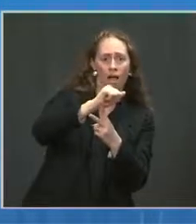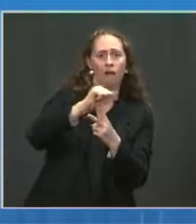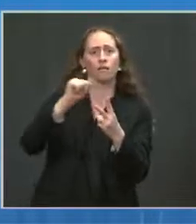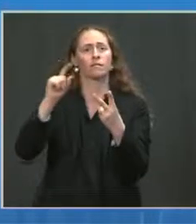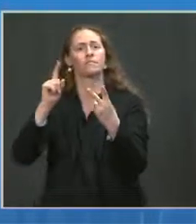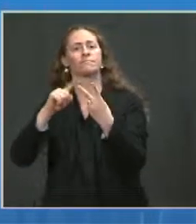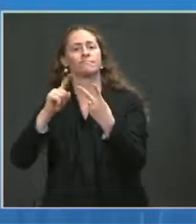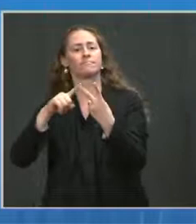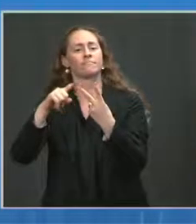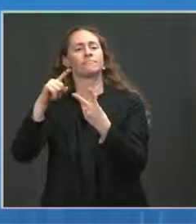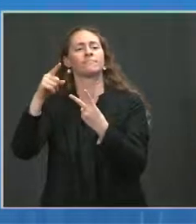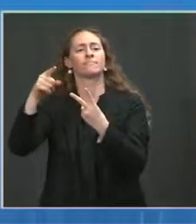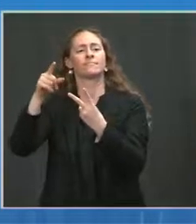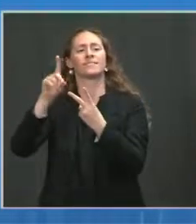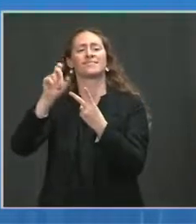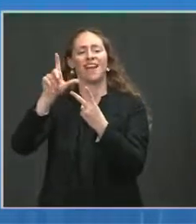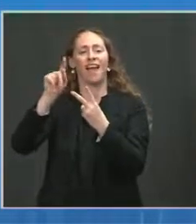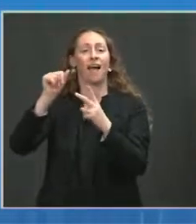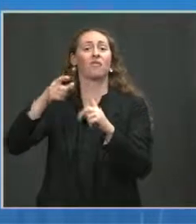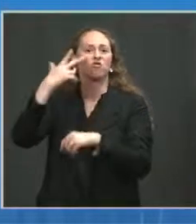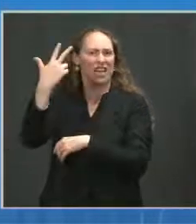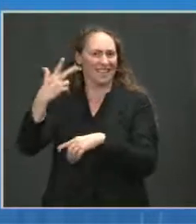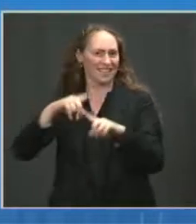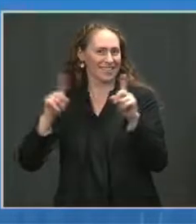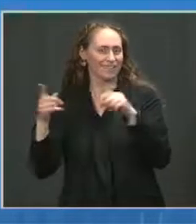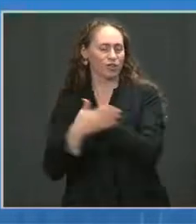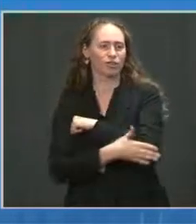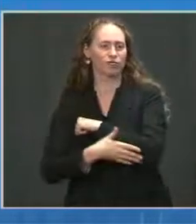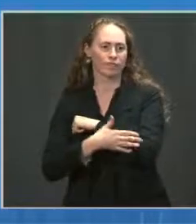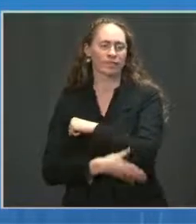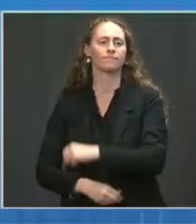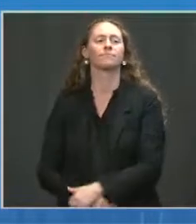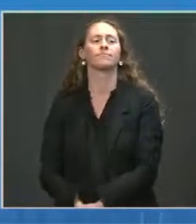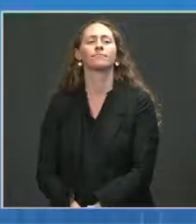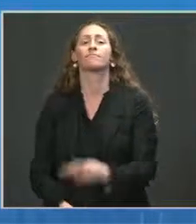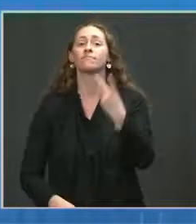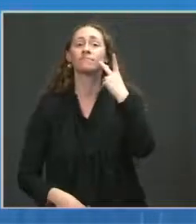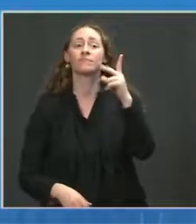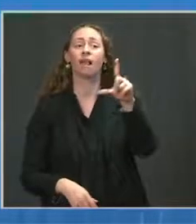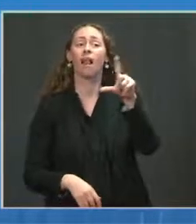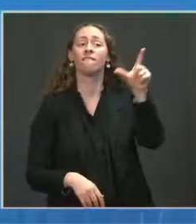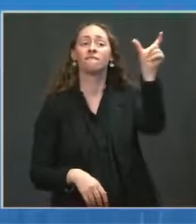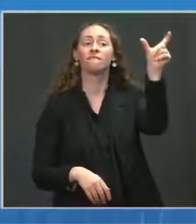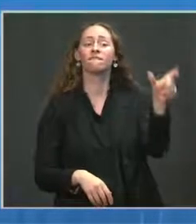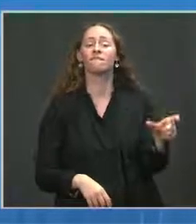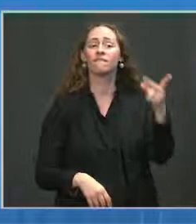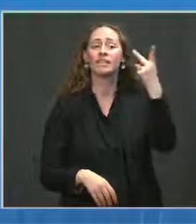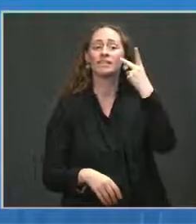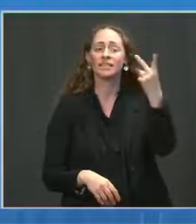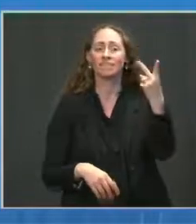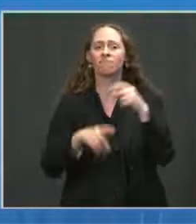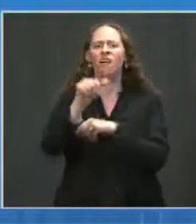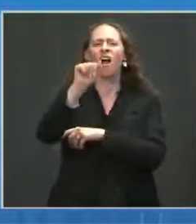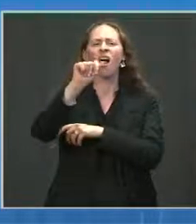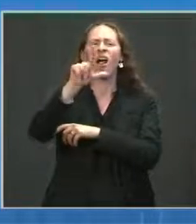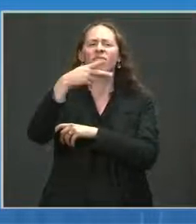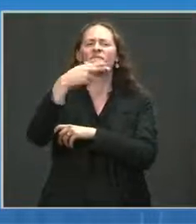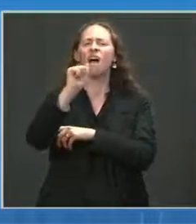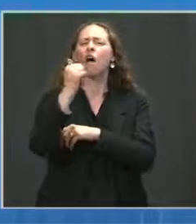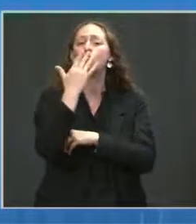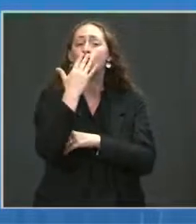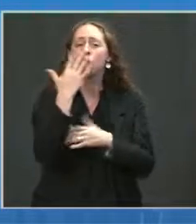the left are essentially the data I just showed you. Alpha now is in blue and Delta is in